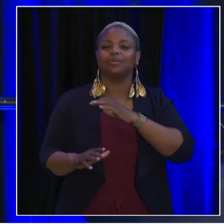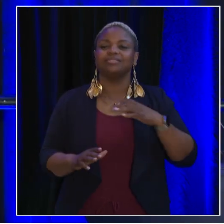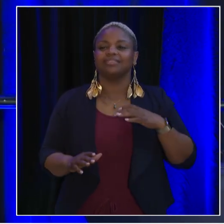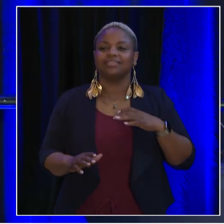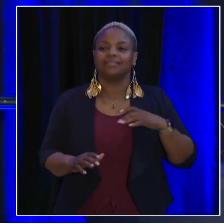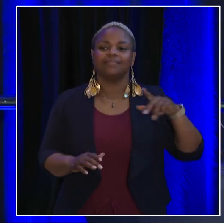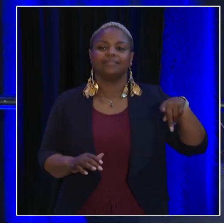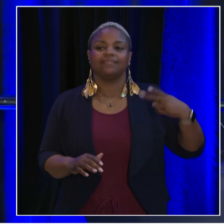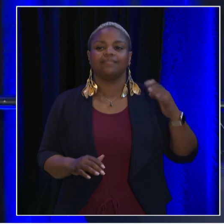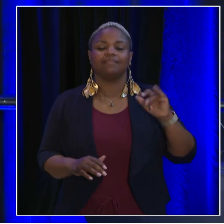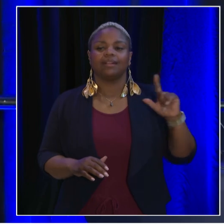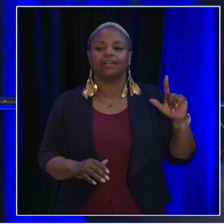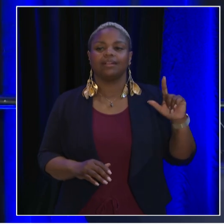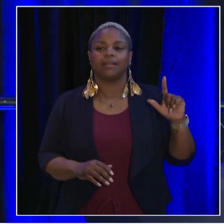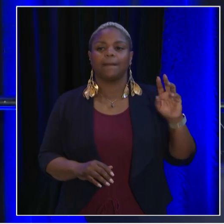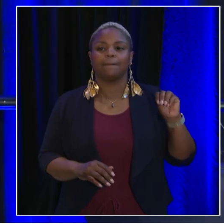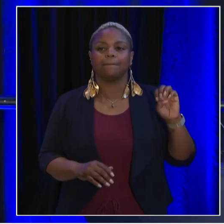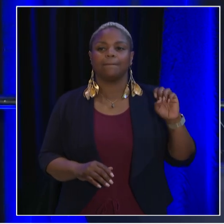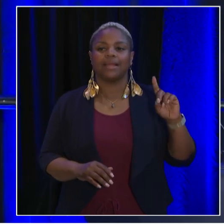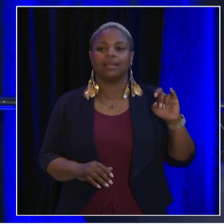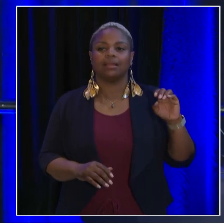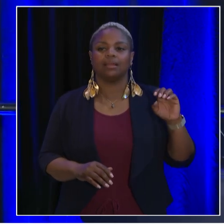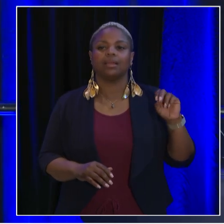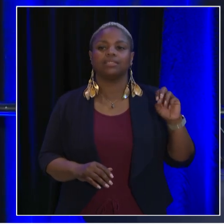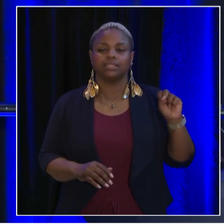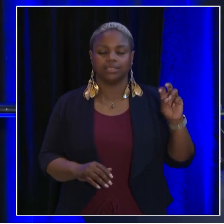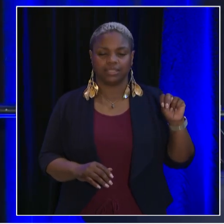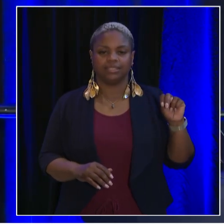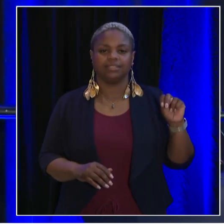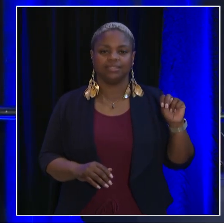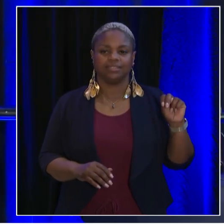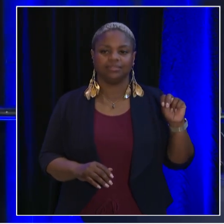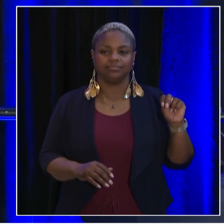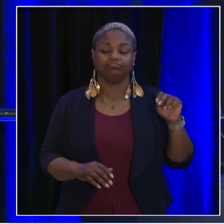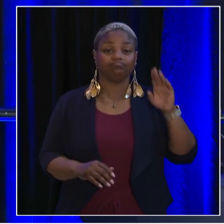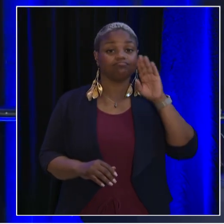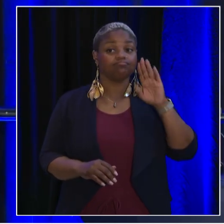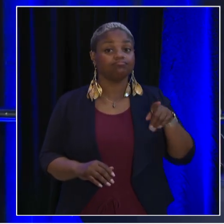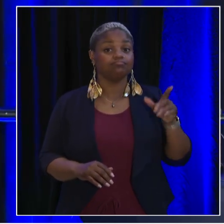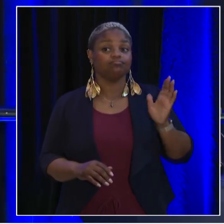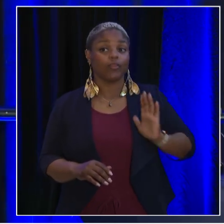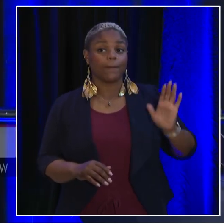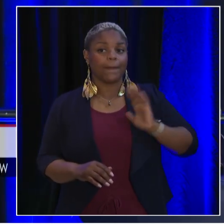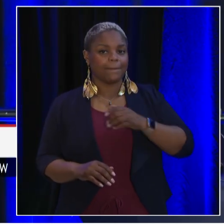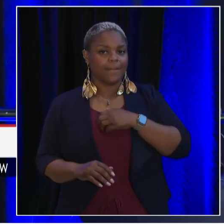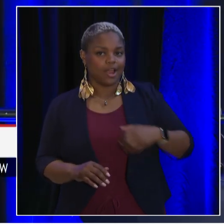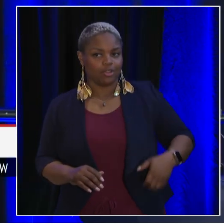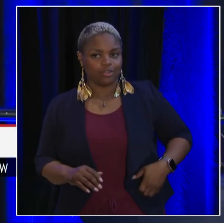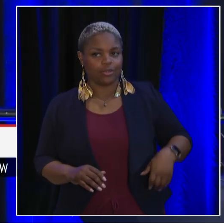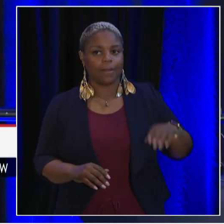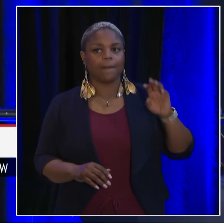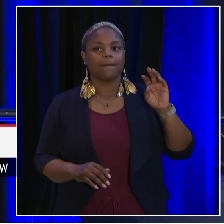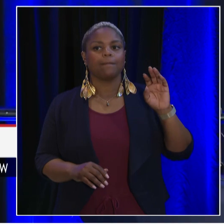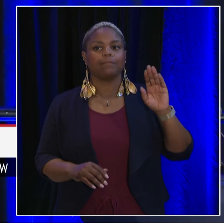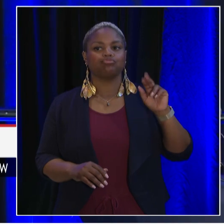Phil Mendelson. I know that former Mayor Sharon Pratt Kelly is also in the room.